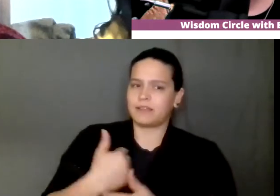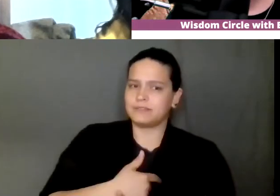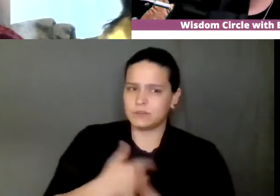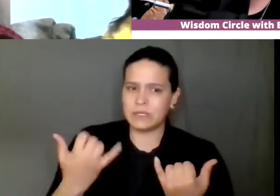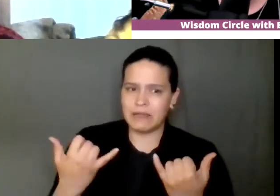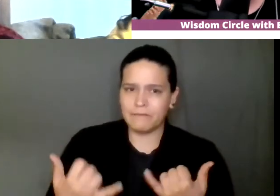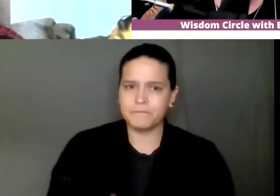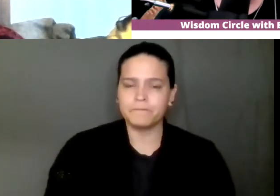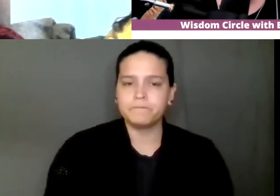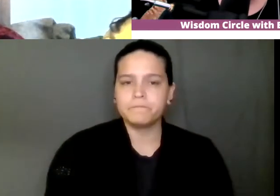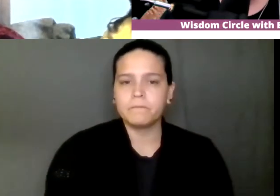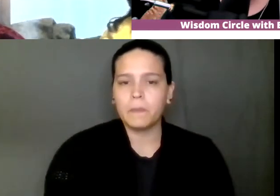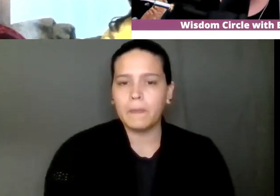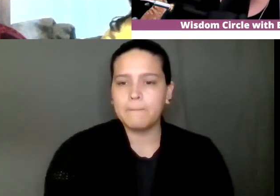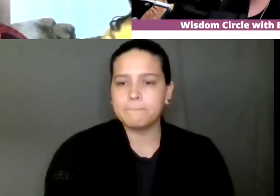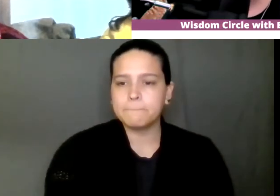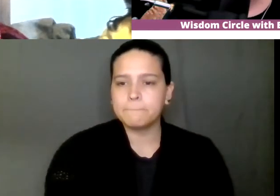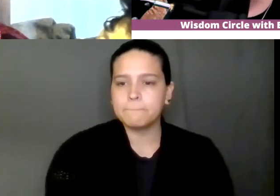And can you tell us,